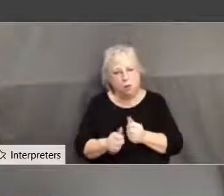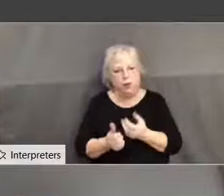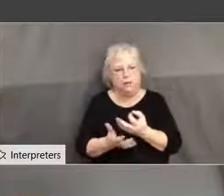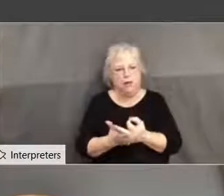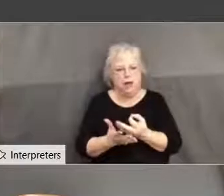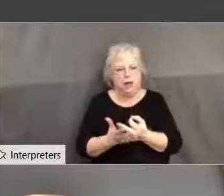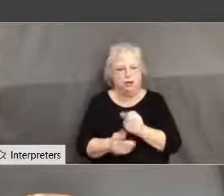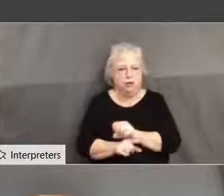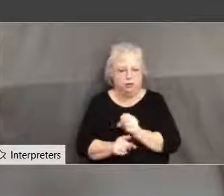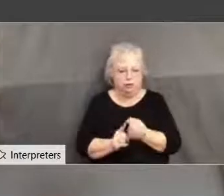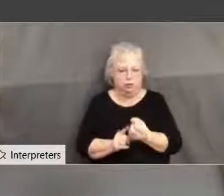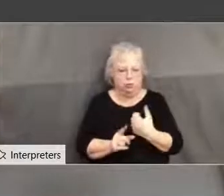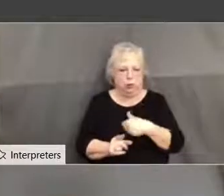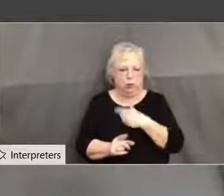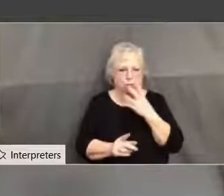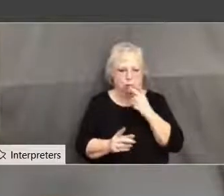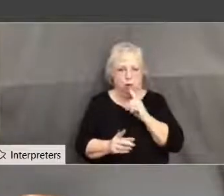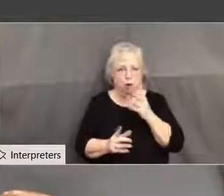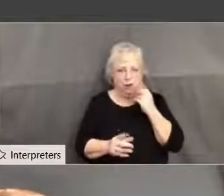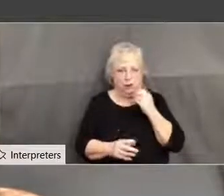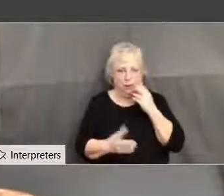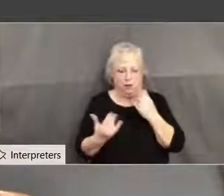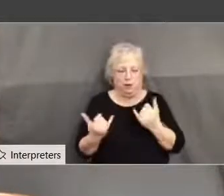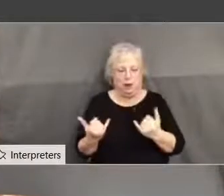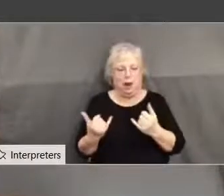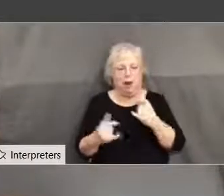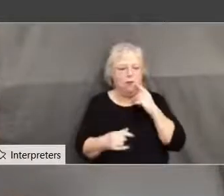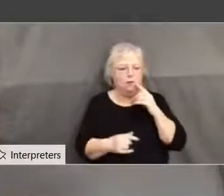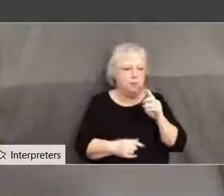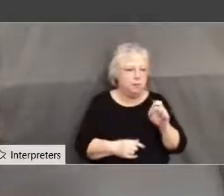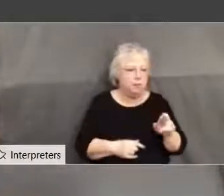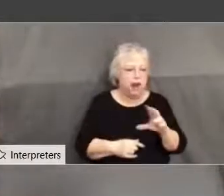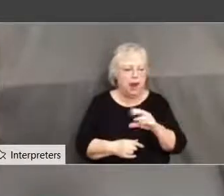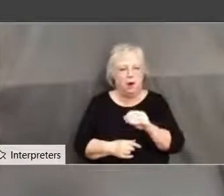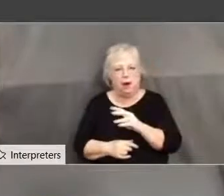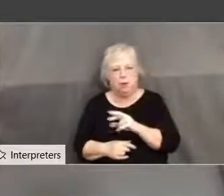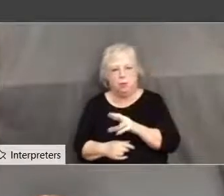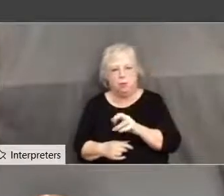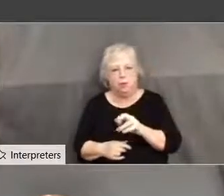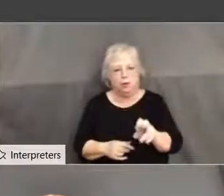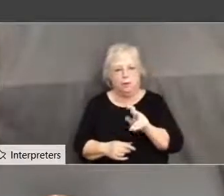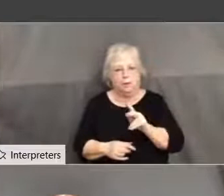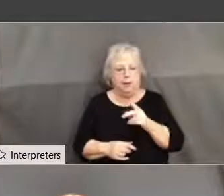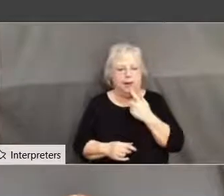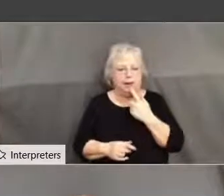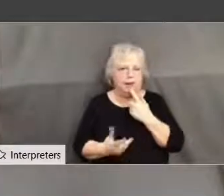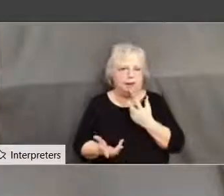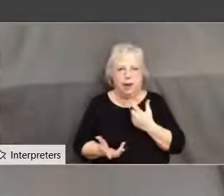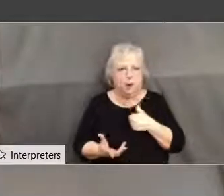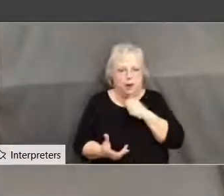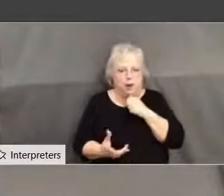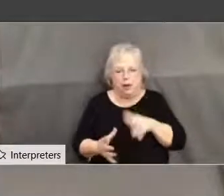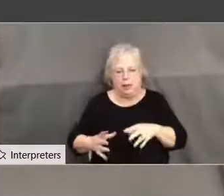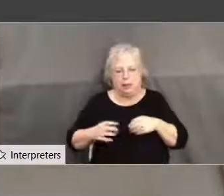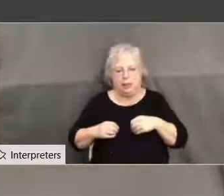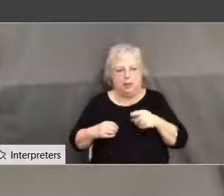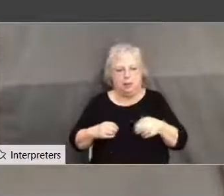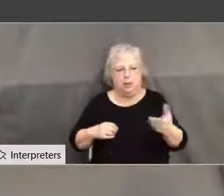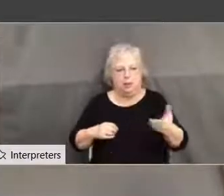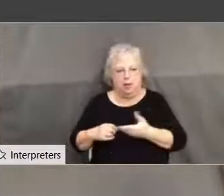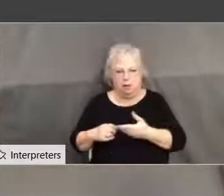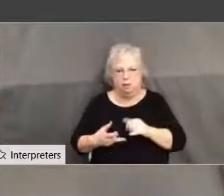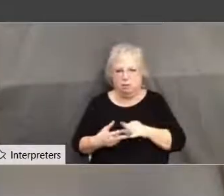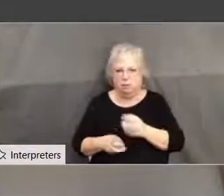in for the mayor and Bruce to come back and say we're not going to accept this offer. But